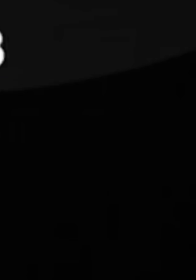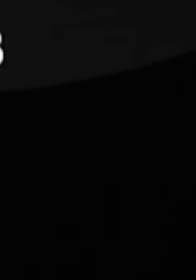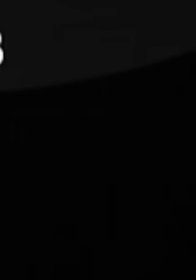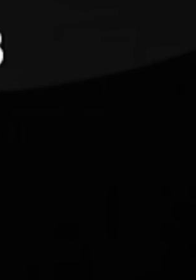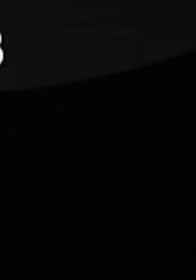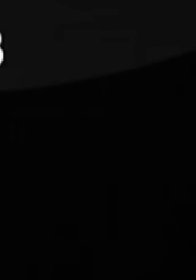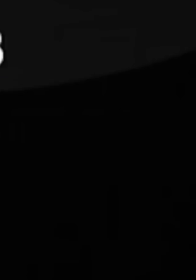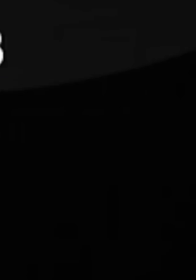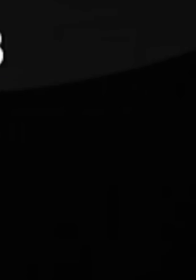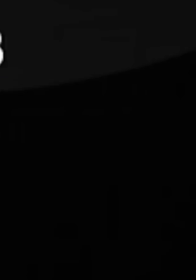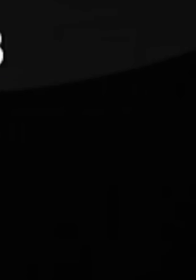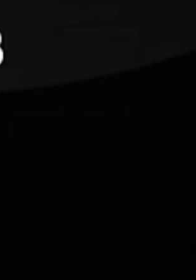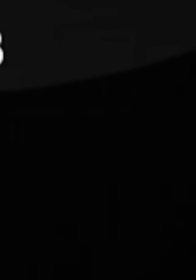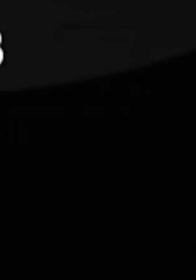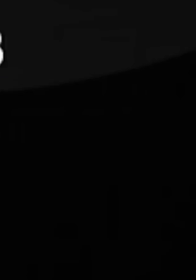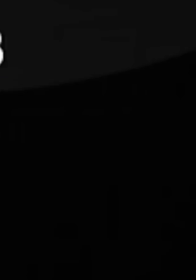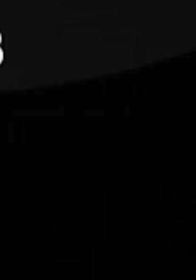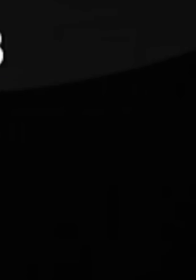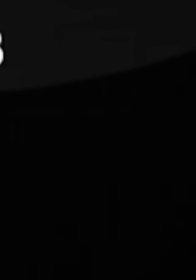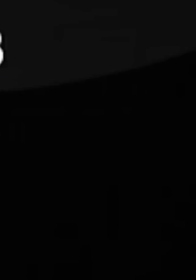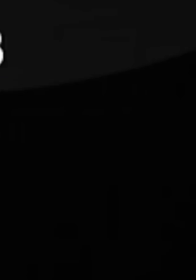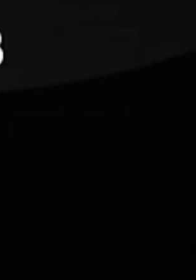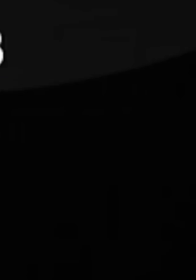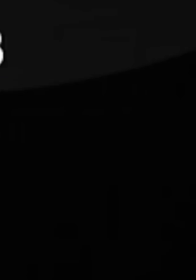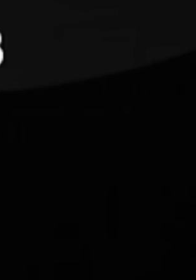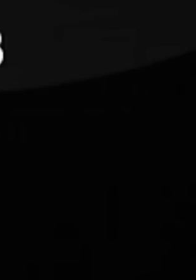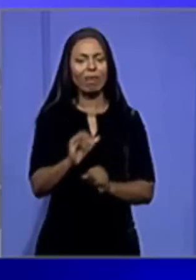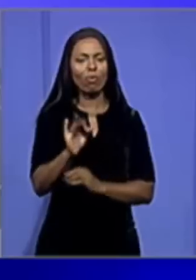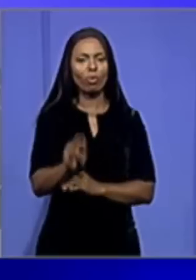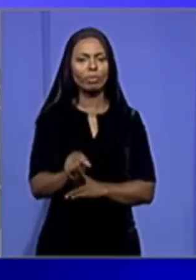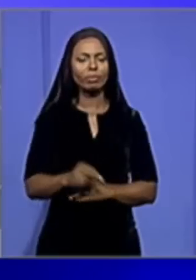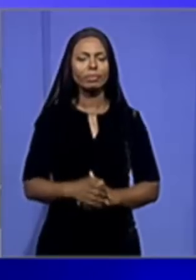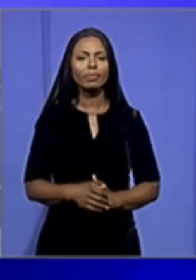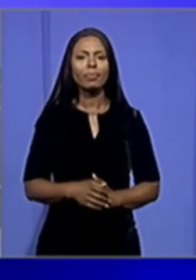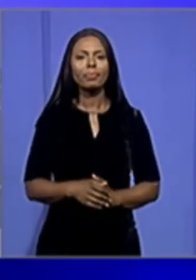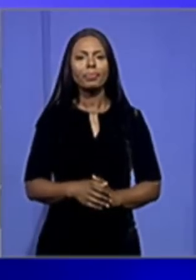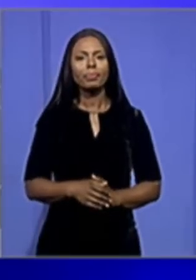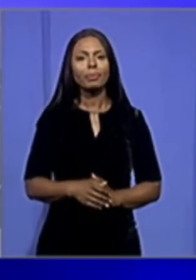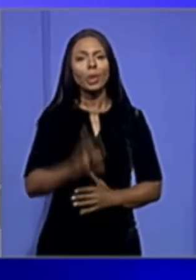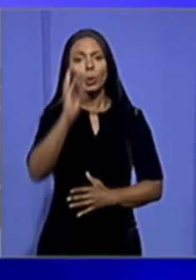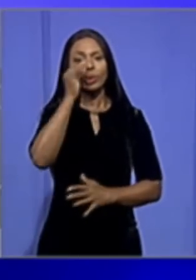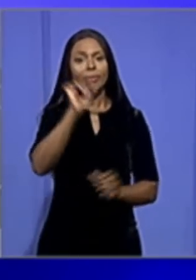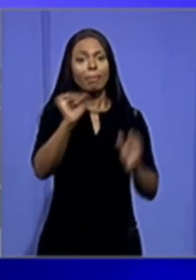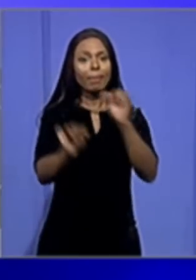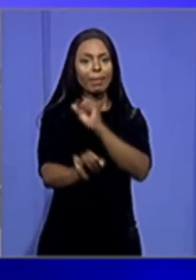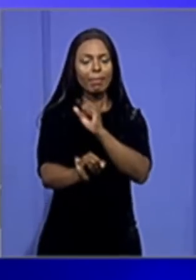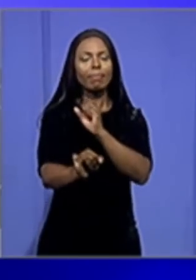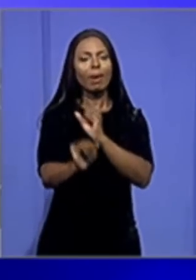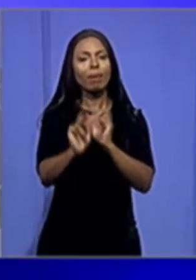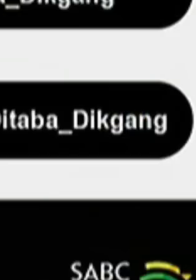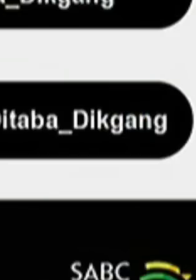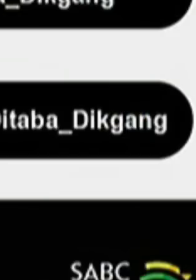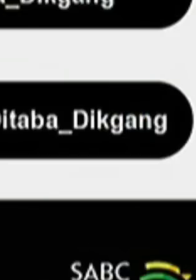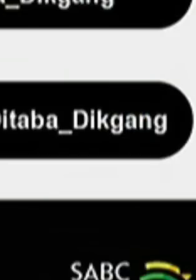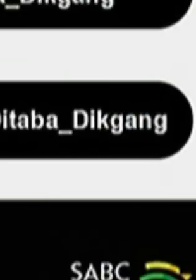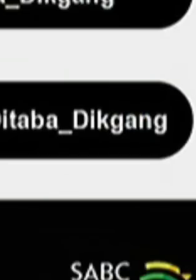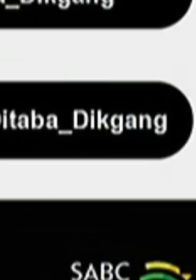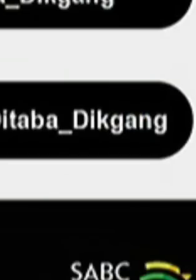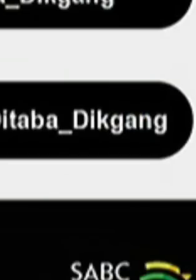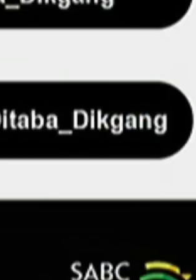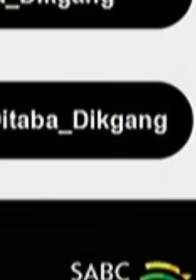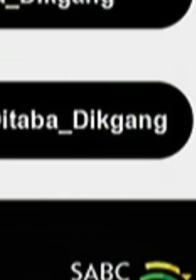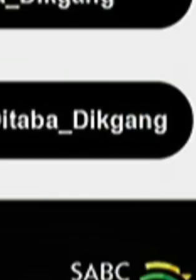Theko ya dirafia e fokotše ntle fela le ya oli. Bagešo di felela mo gopolang gore ditaba tša rena